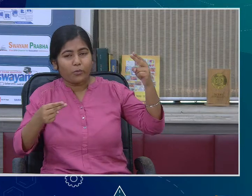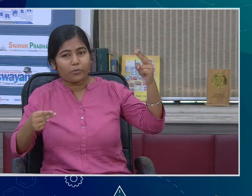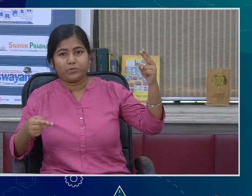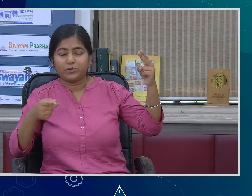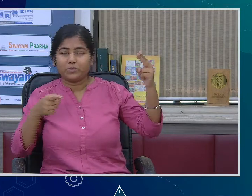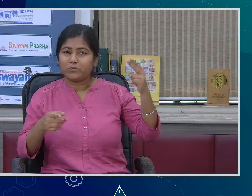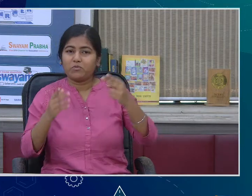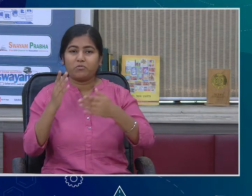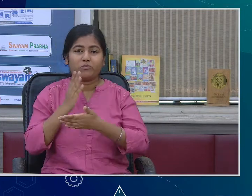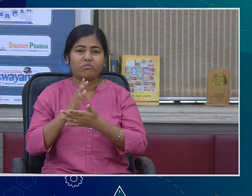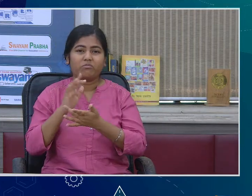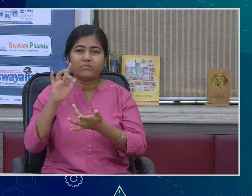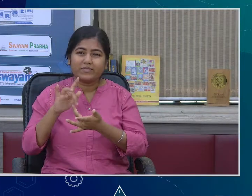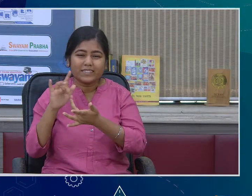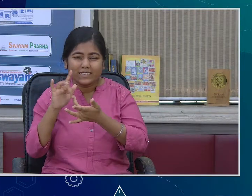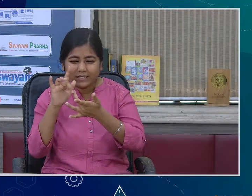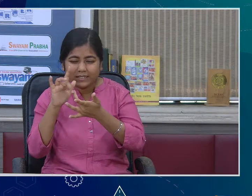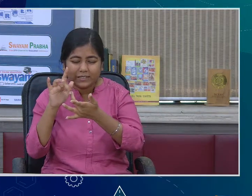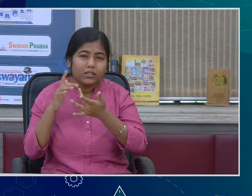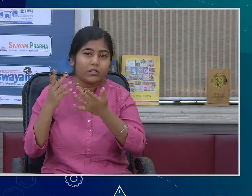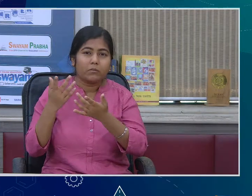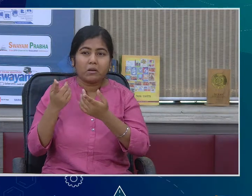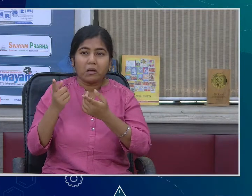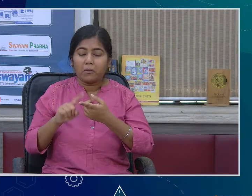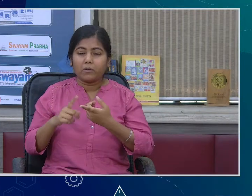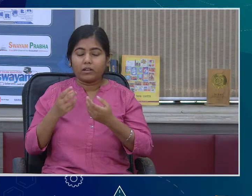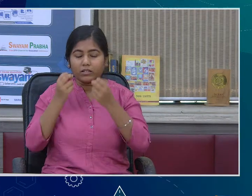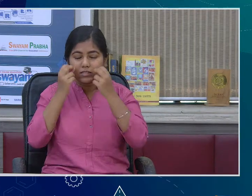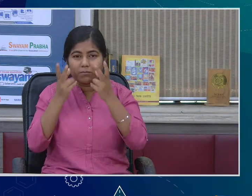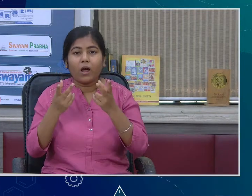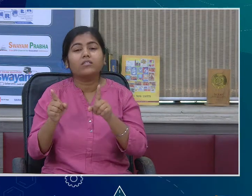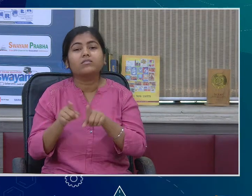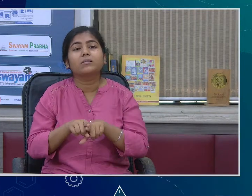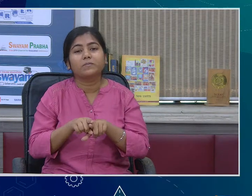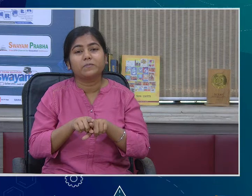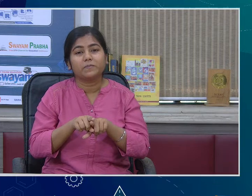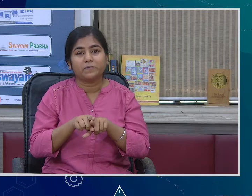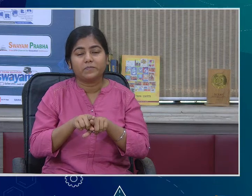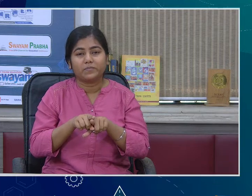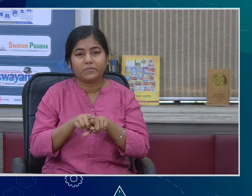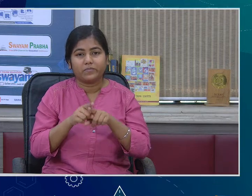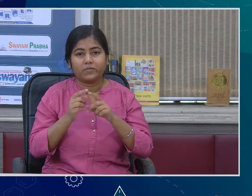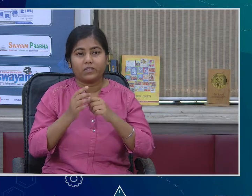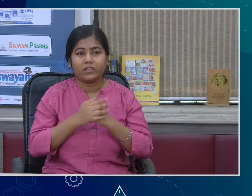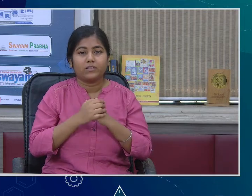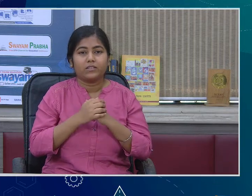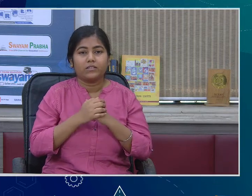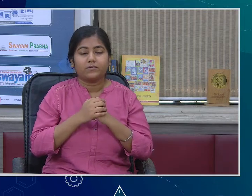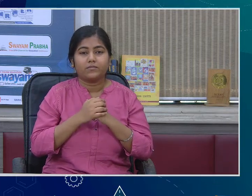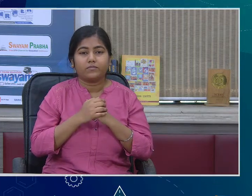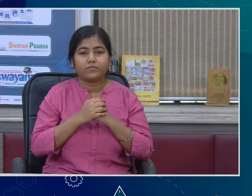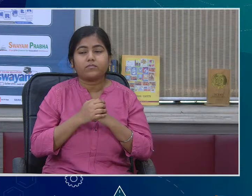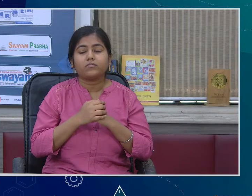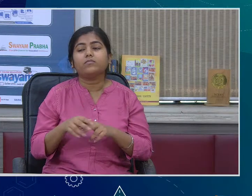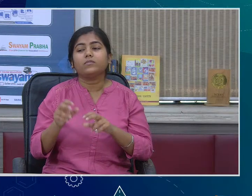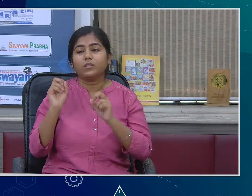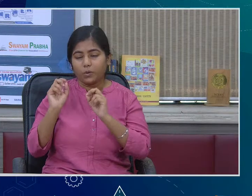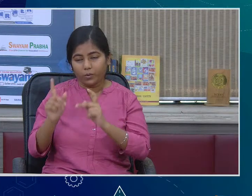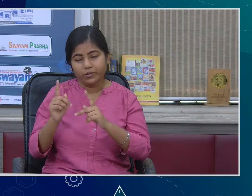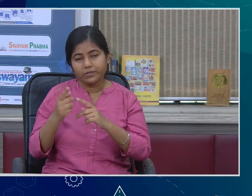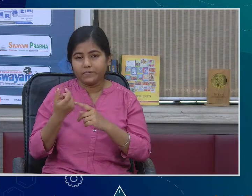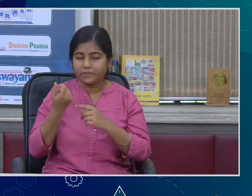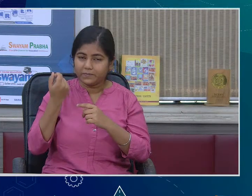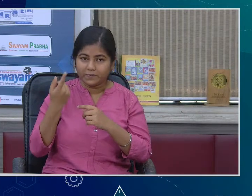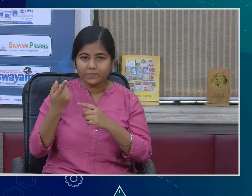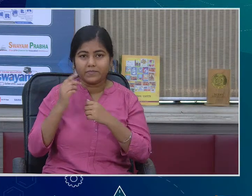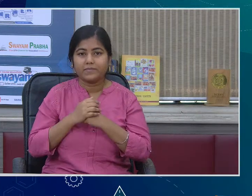prose lesson. So therefore, I chose that the story revolves around some suspense till end. Okay, all right.